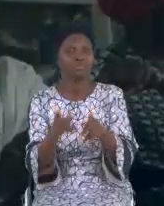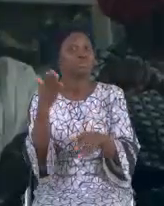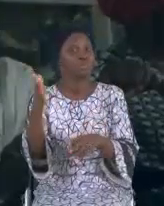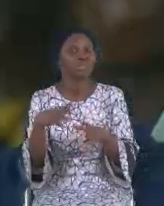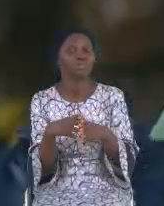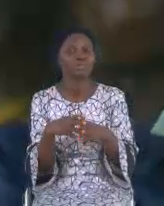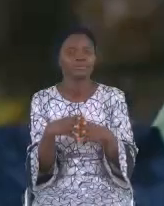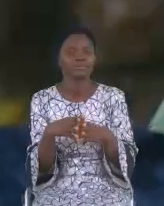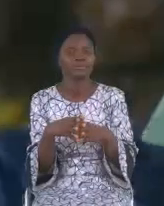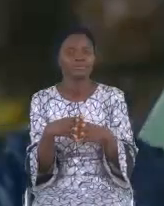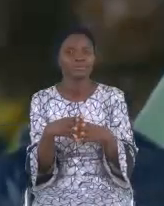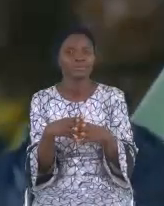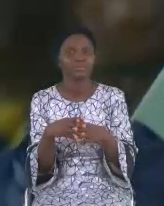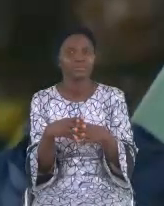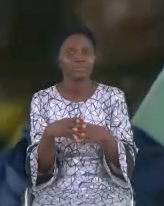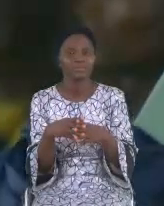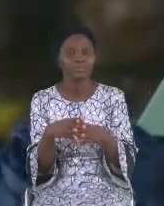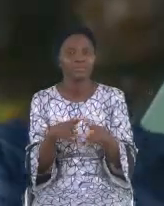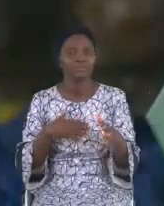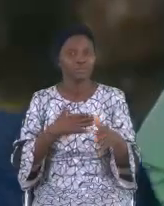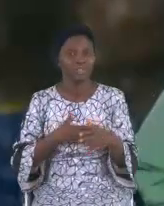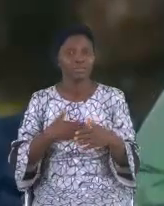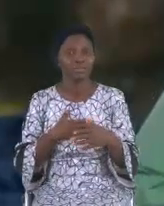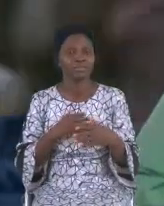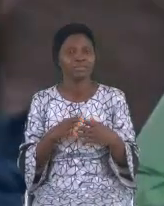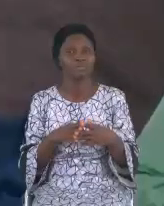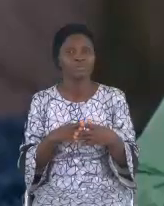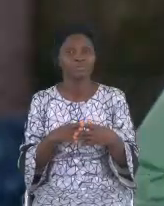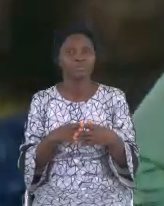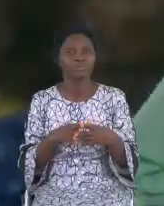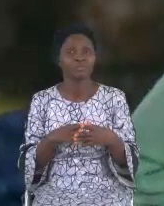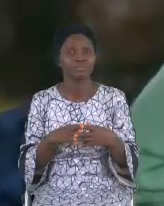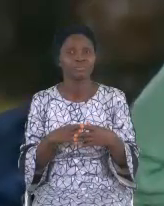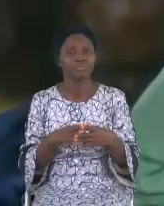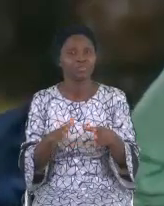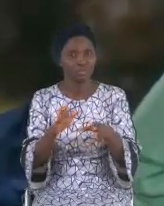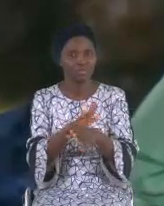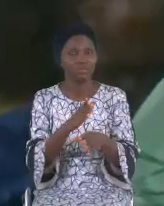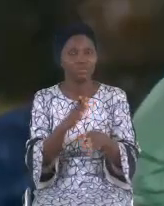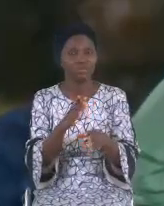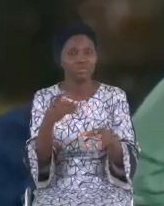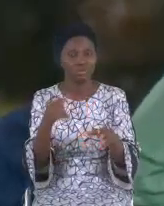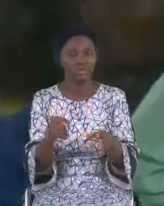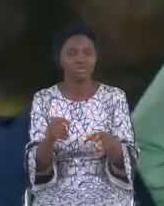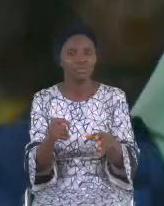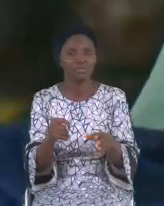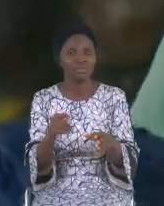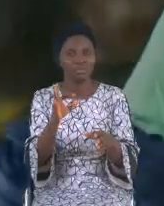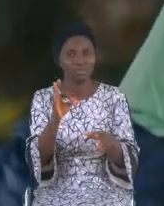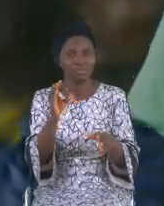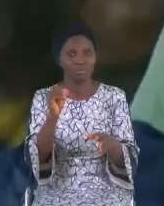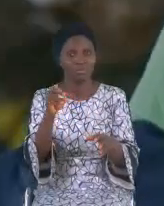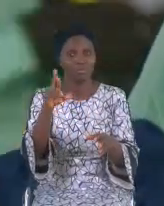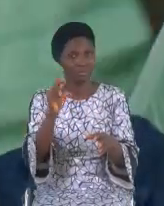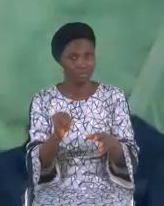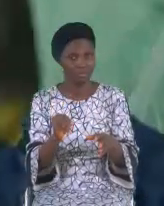park. Please fill the forms correctly. And remember,